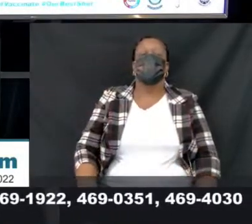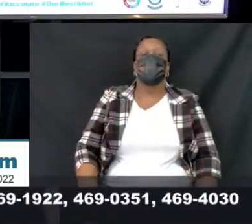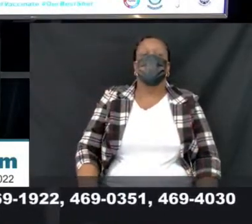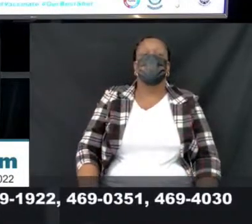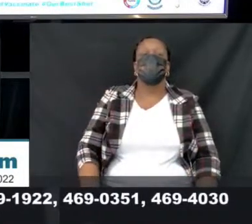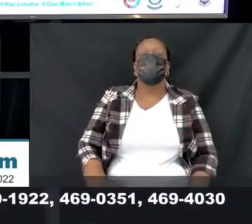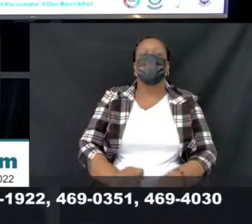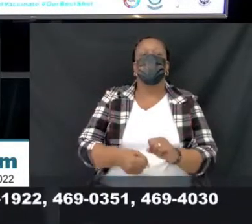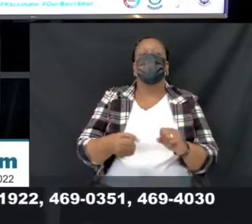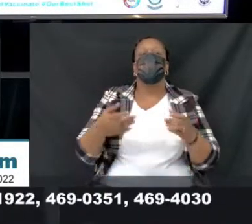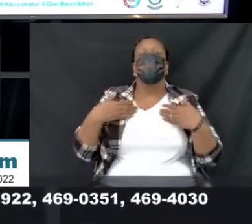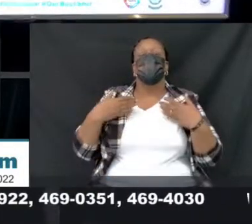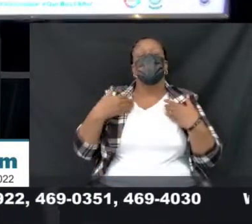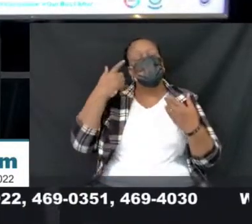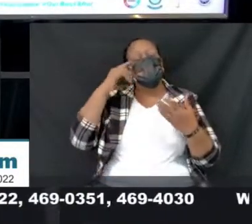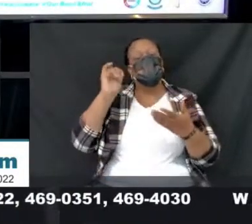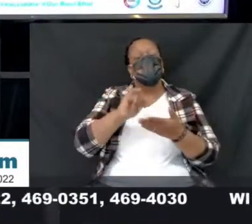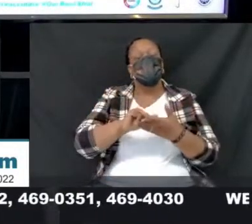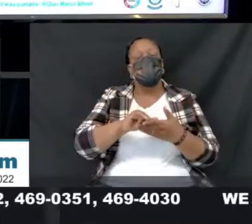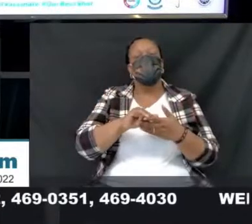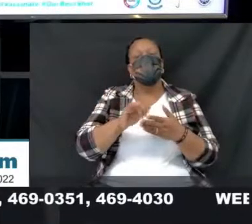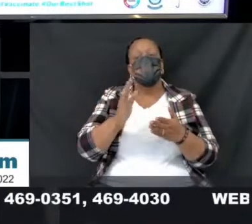bring it forward so that we can get the